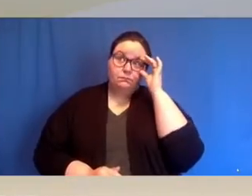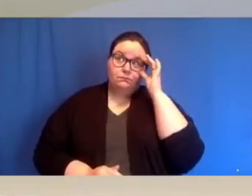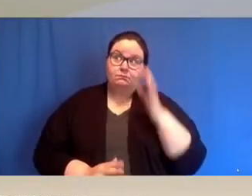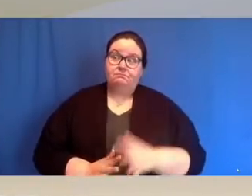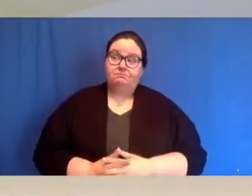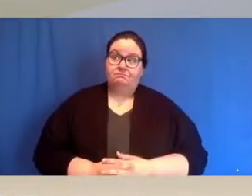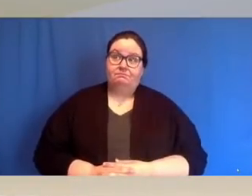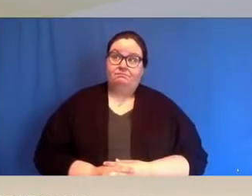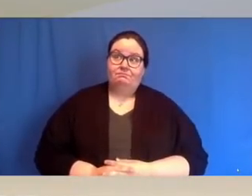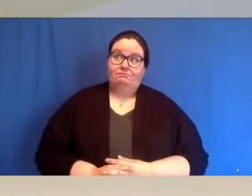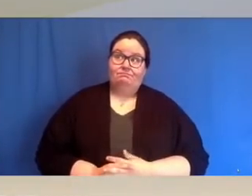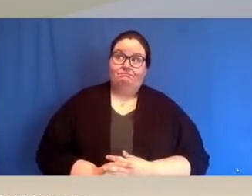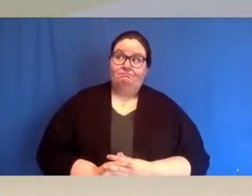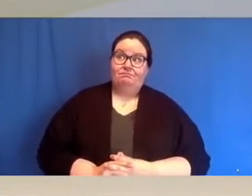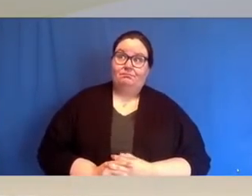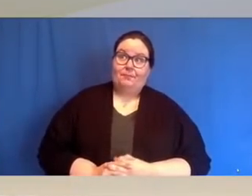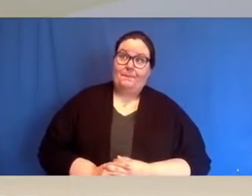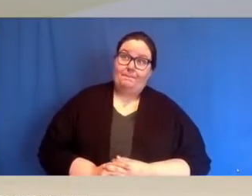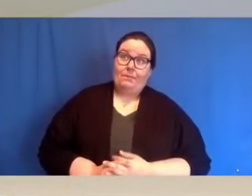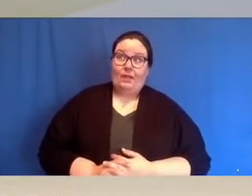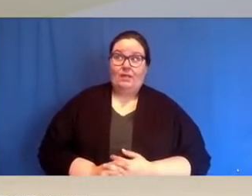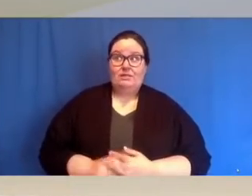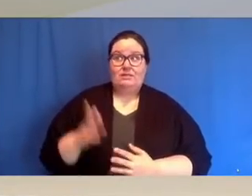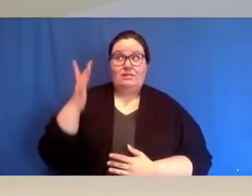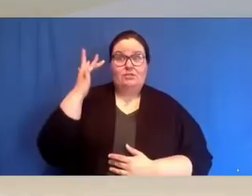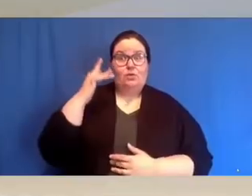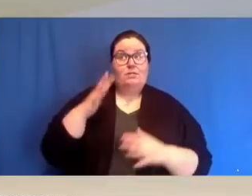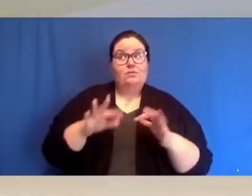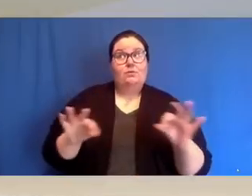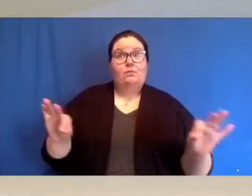province in general, and so that's why it's been so